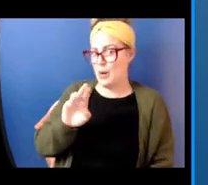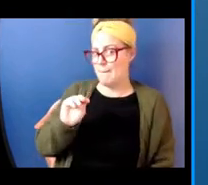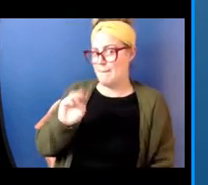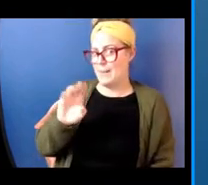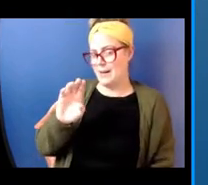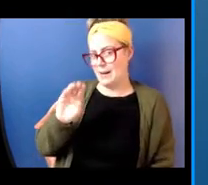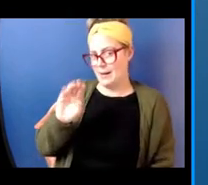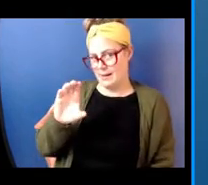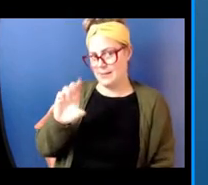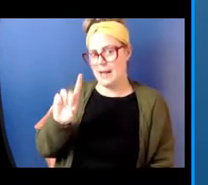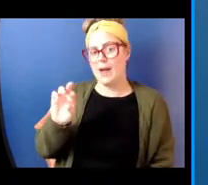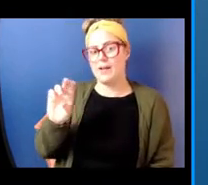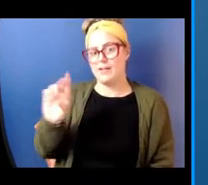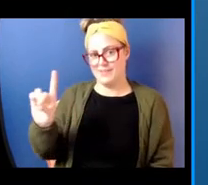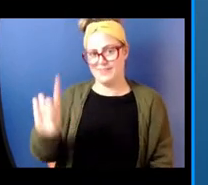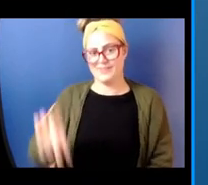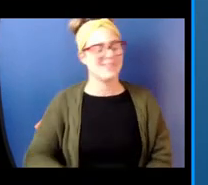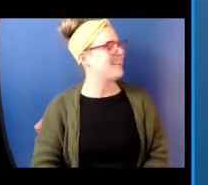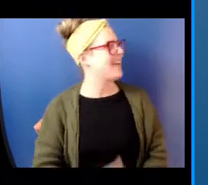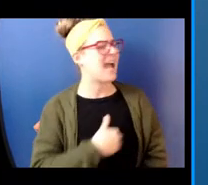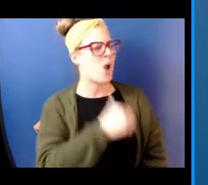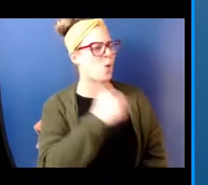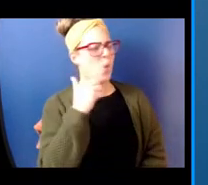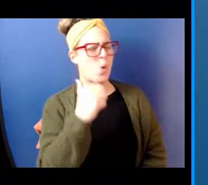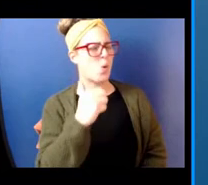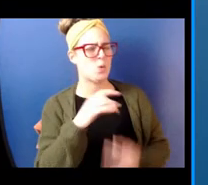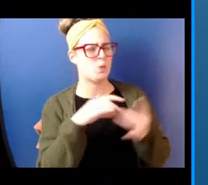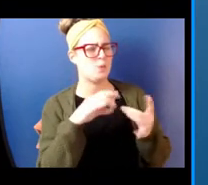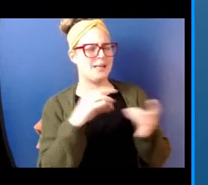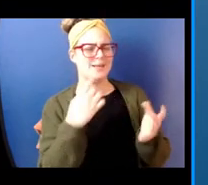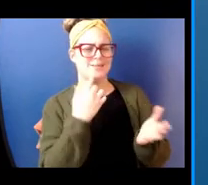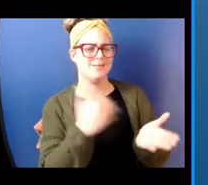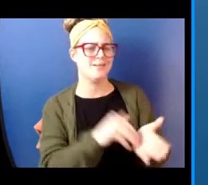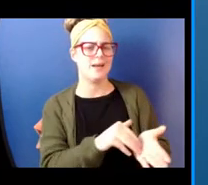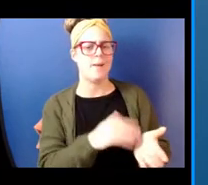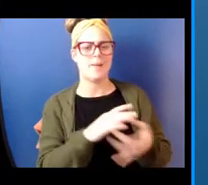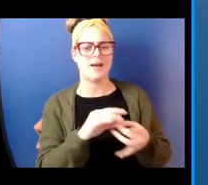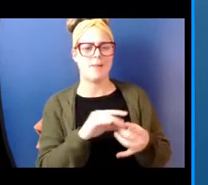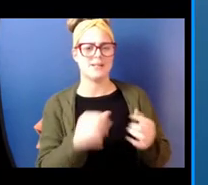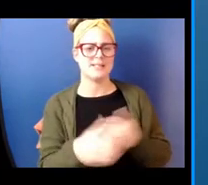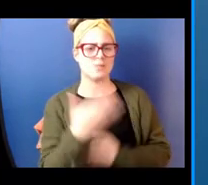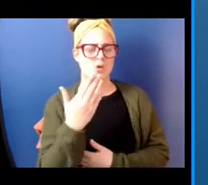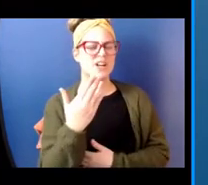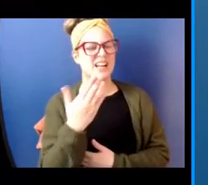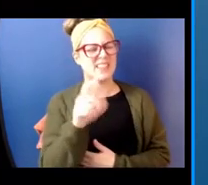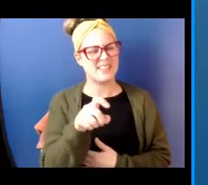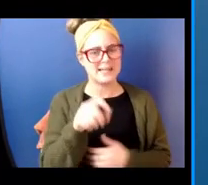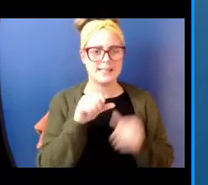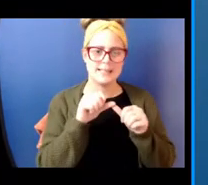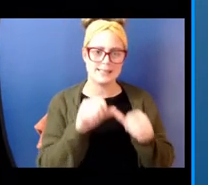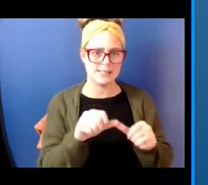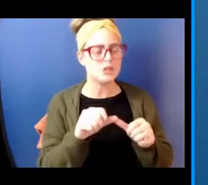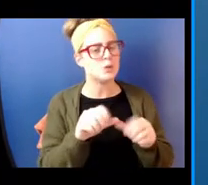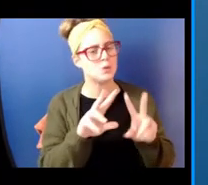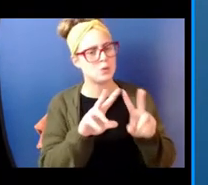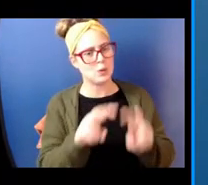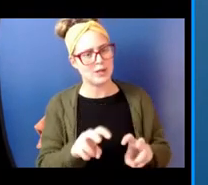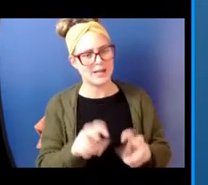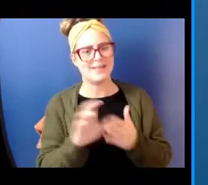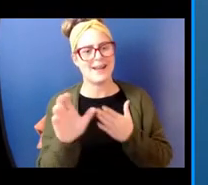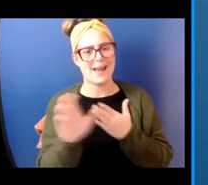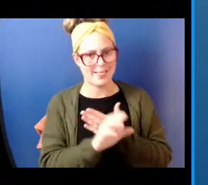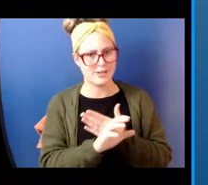from this morning with respect to um the need to continue looking at our calendar